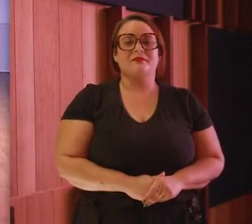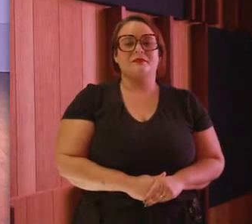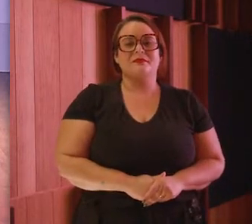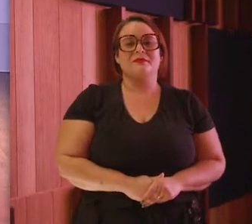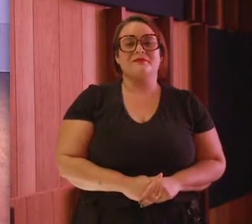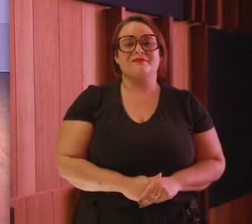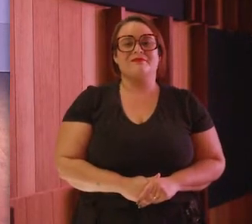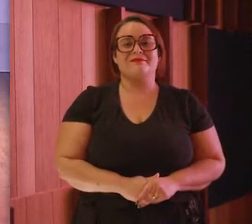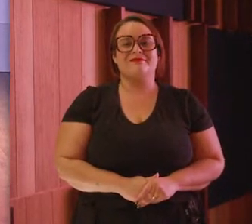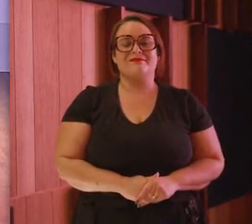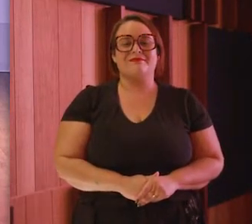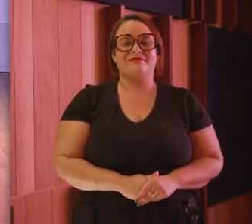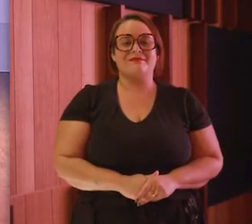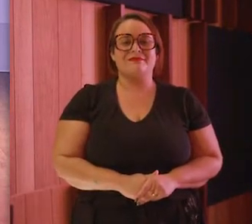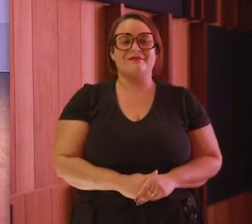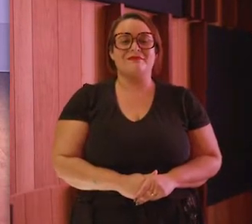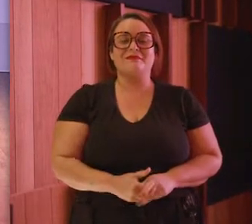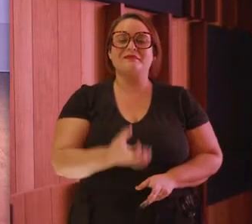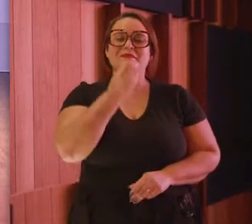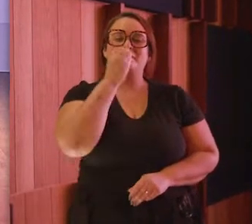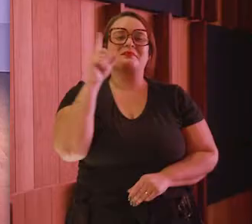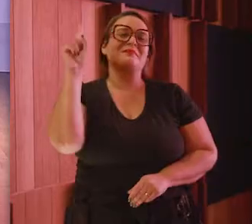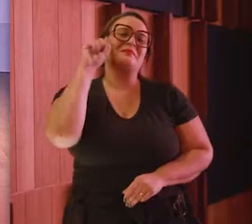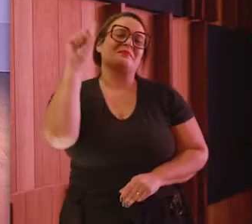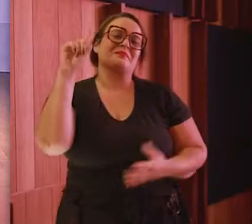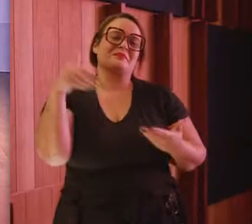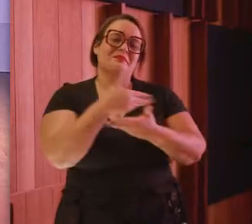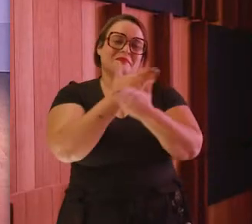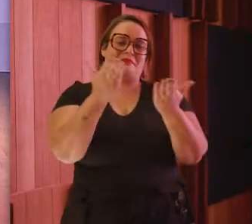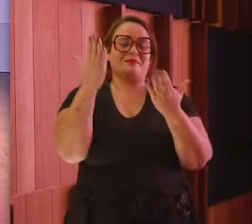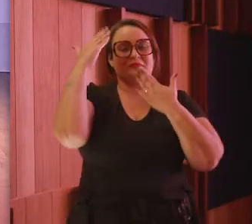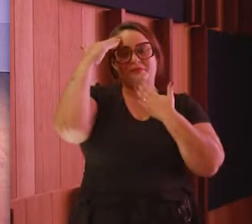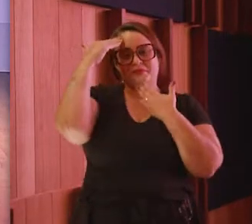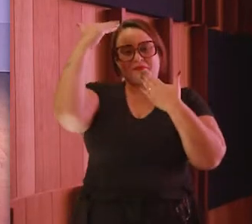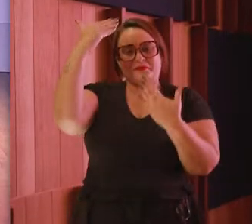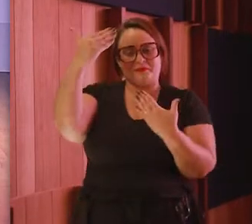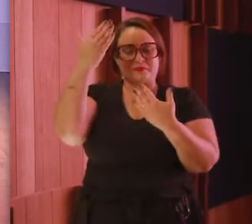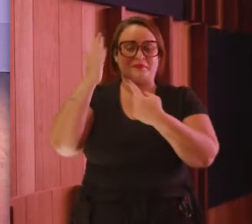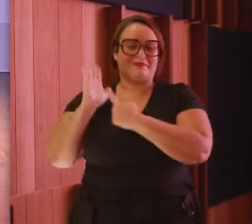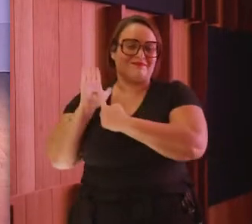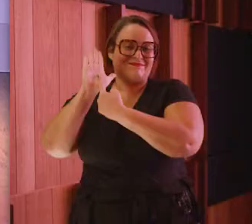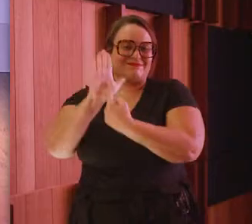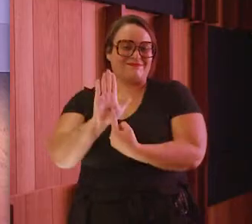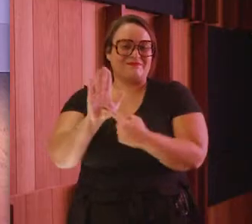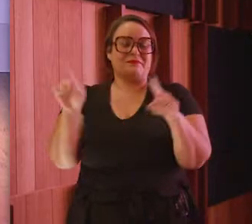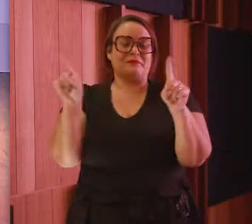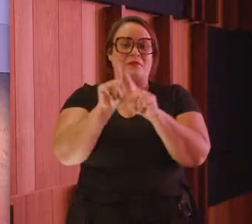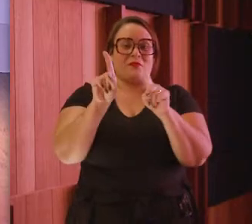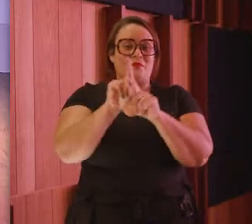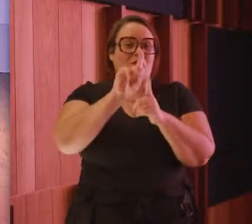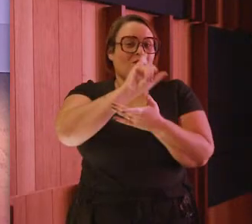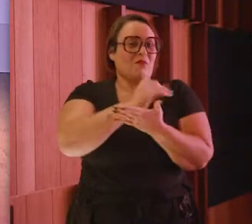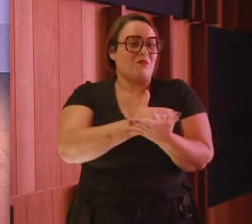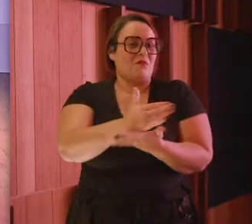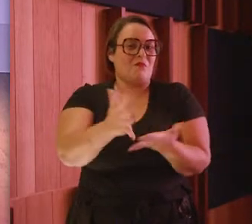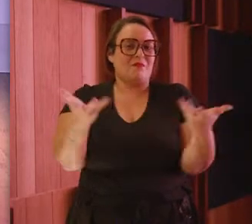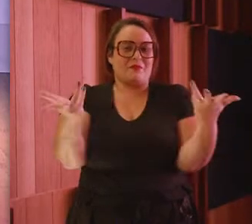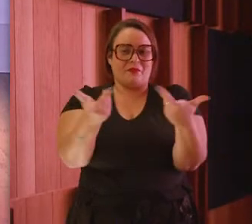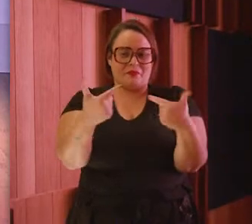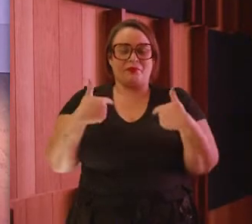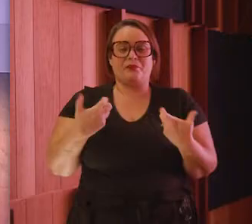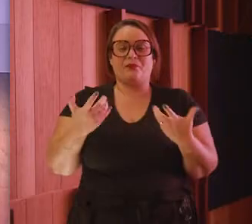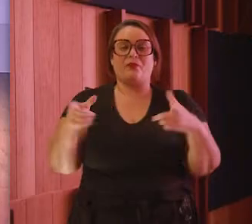Good morning, everybody. Thank you very much, Durval, for that excellent introduction. I would like to introduce myself as well